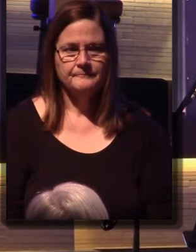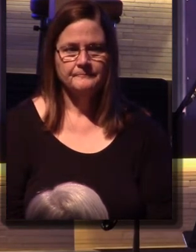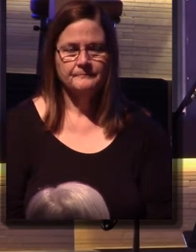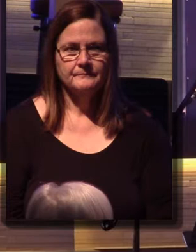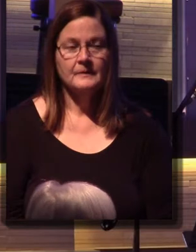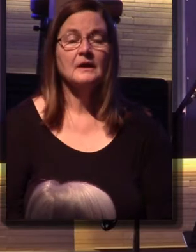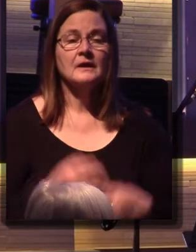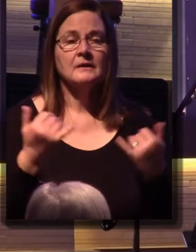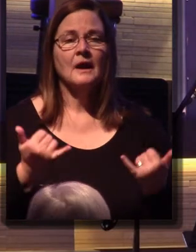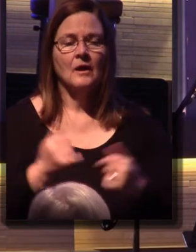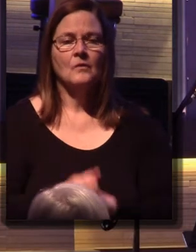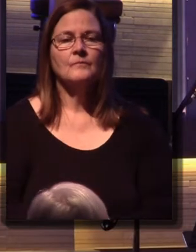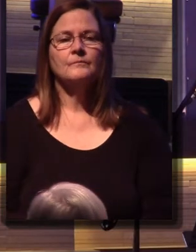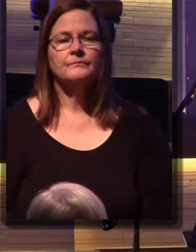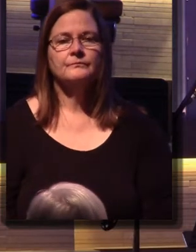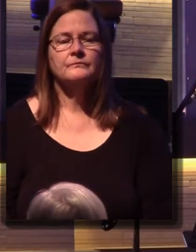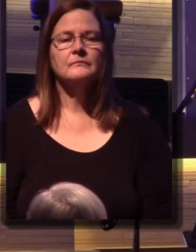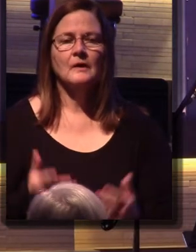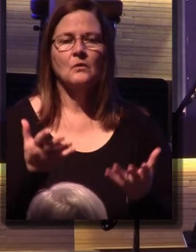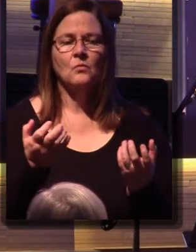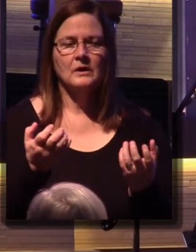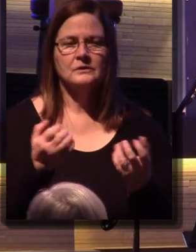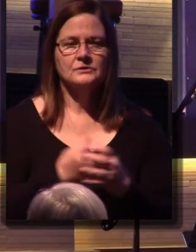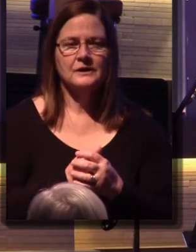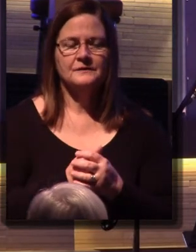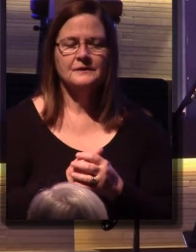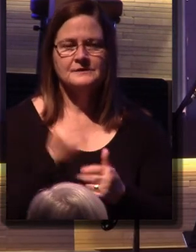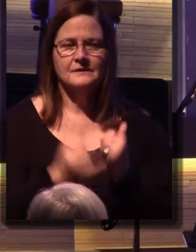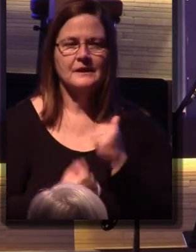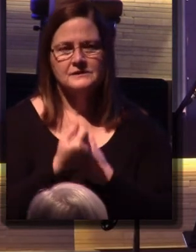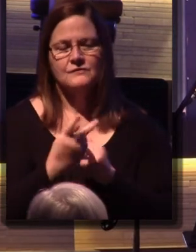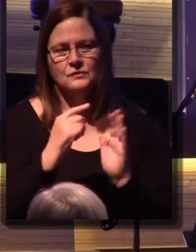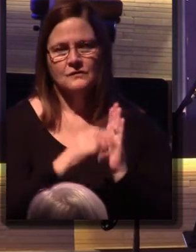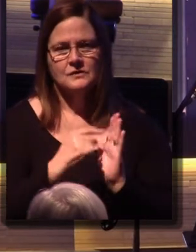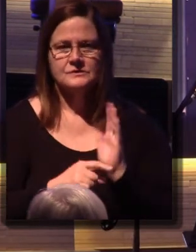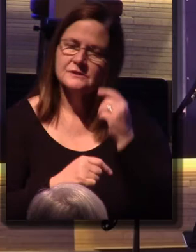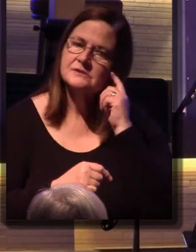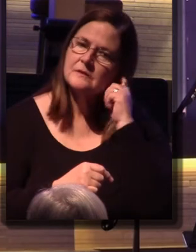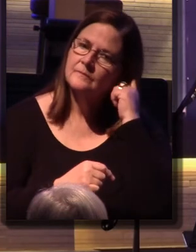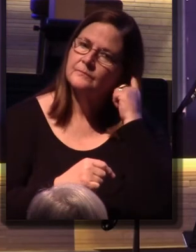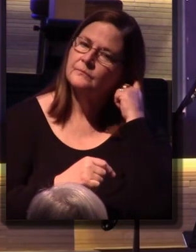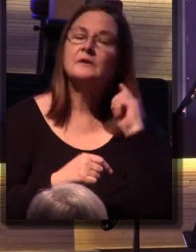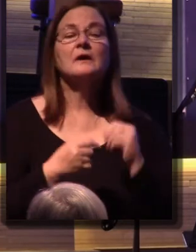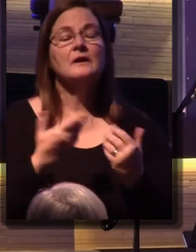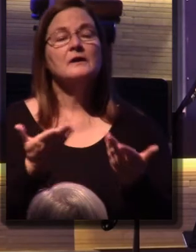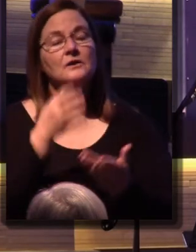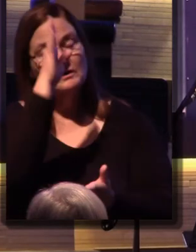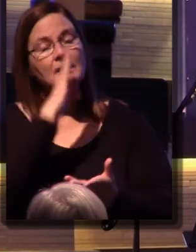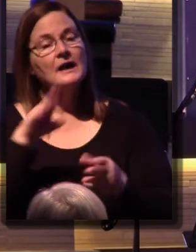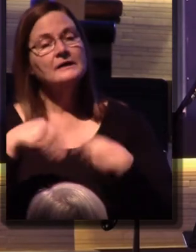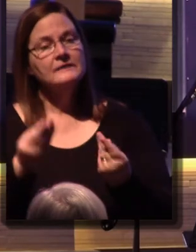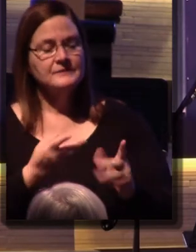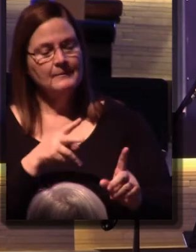Not going to have a people and a place. And now, I just want to grab these last few verses, because